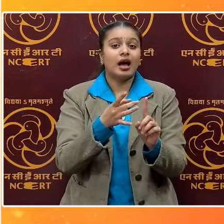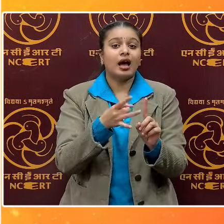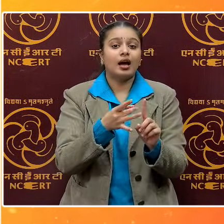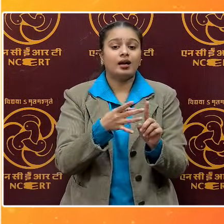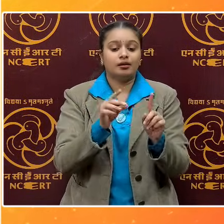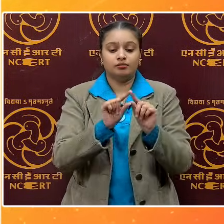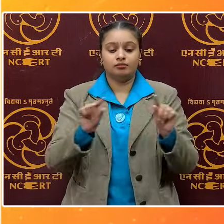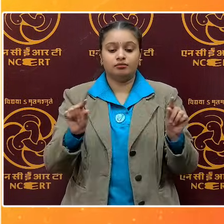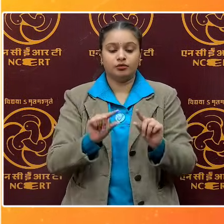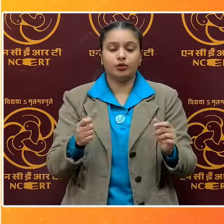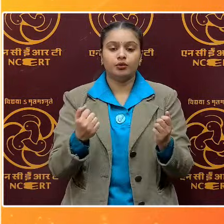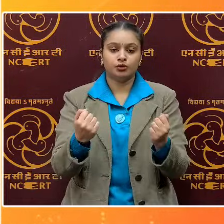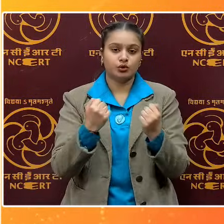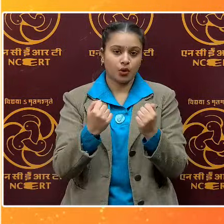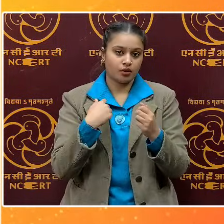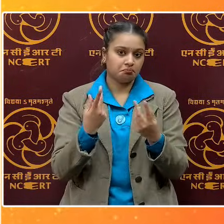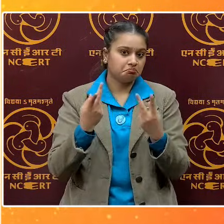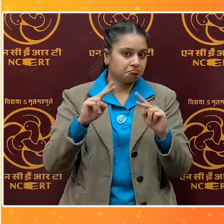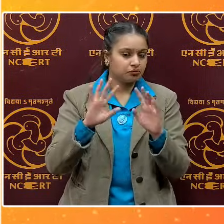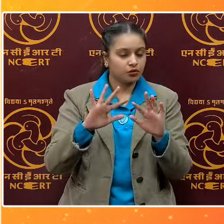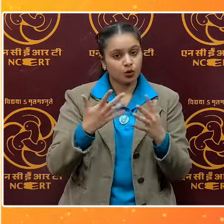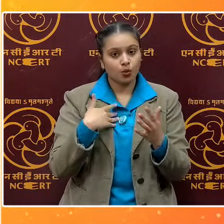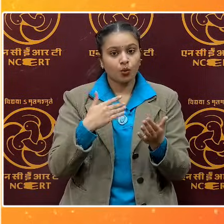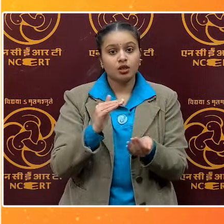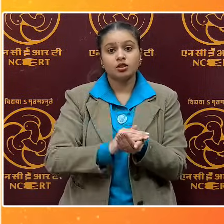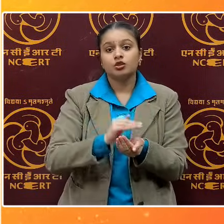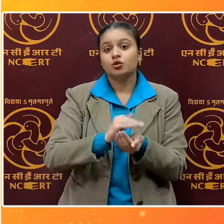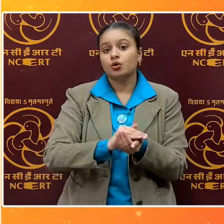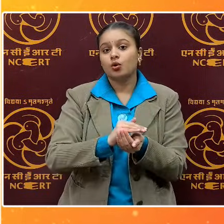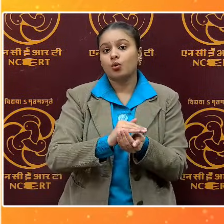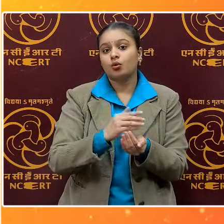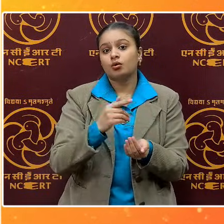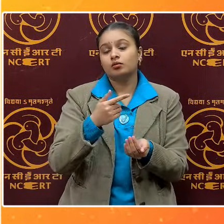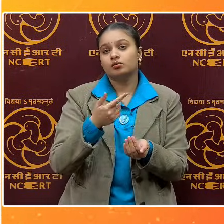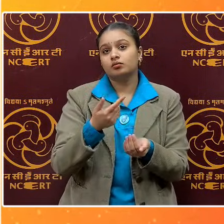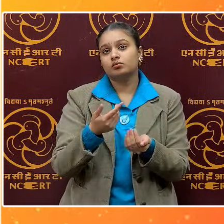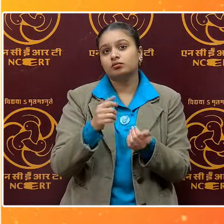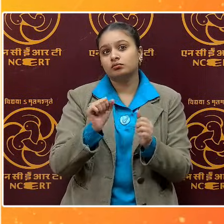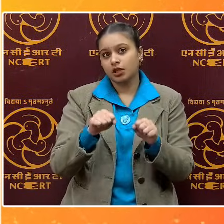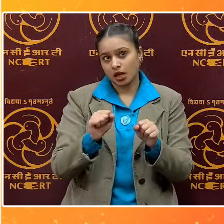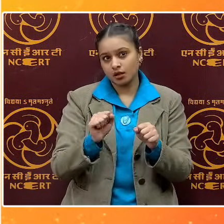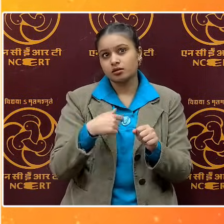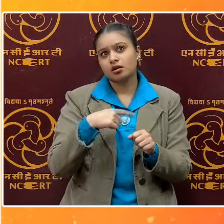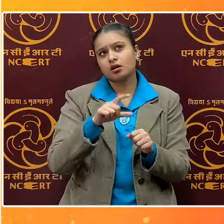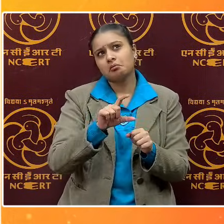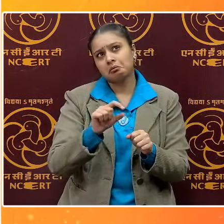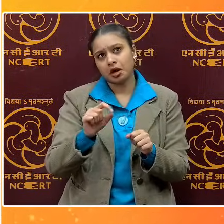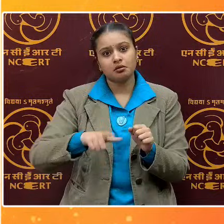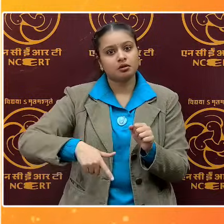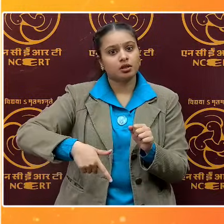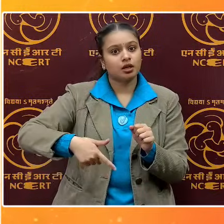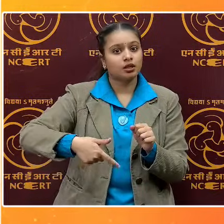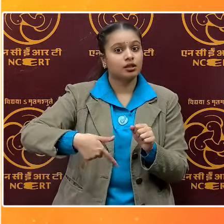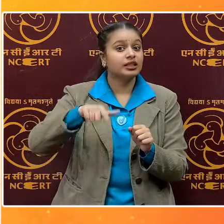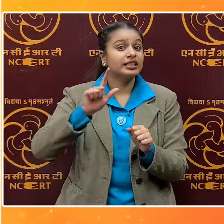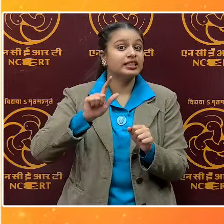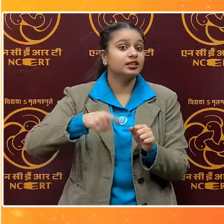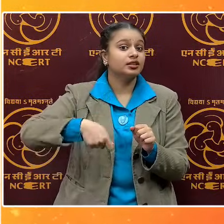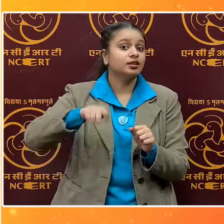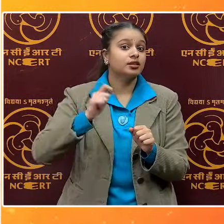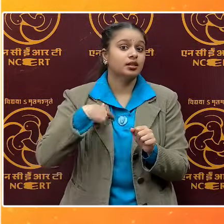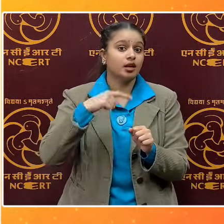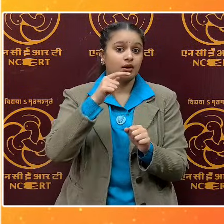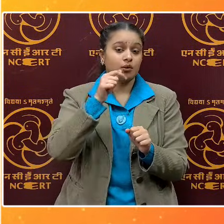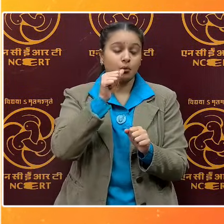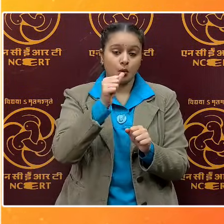very strong, yes. And they can store, Harpreet, they can actually store 100 liters of water, hundreds of liters of water.